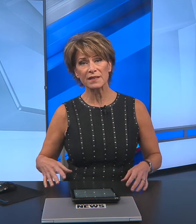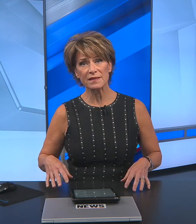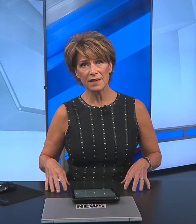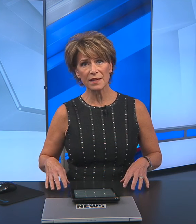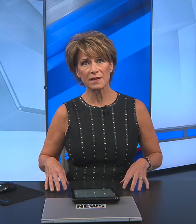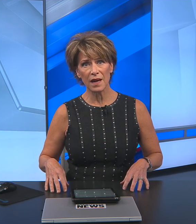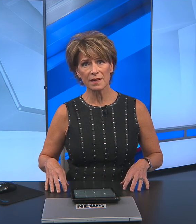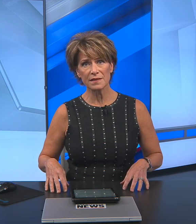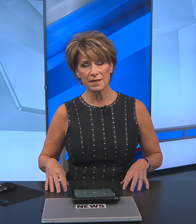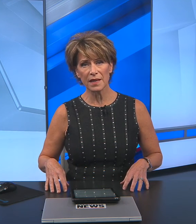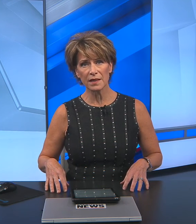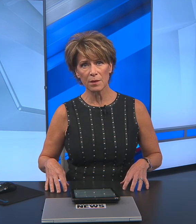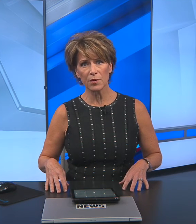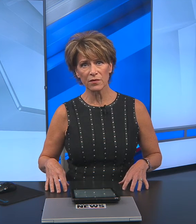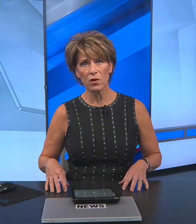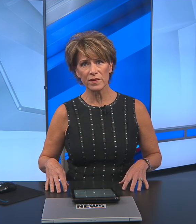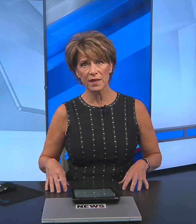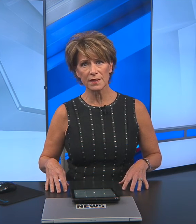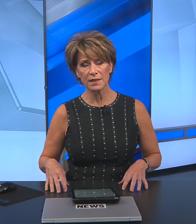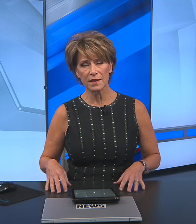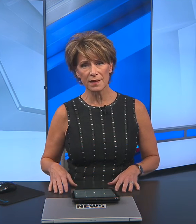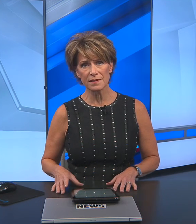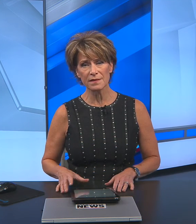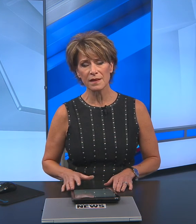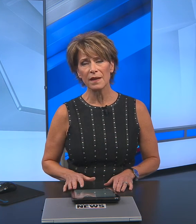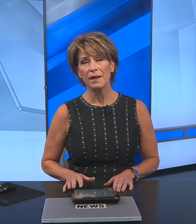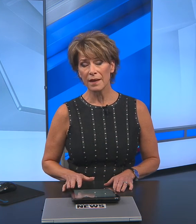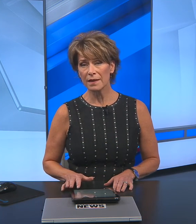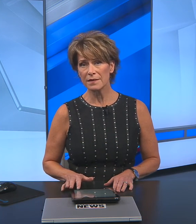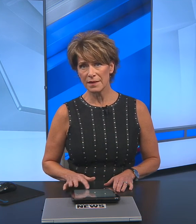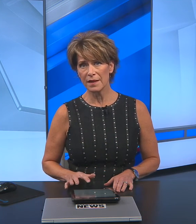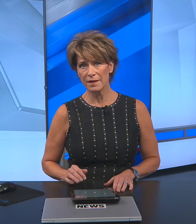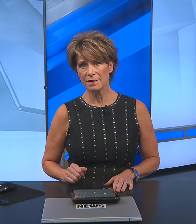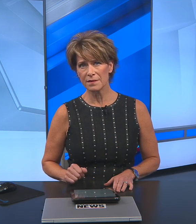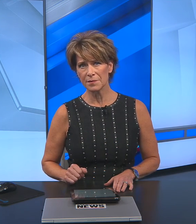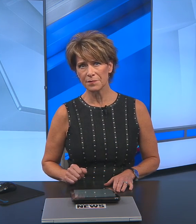reported its second highest daily number of COVID-19 cases and deaths.